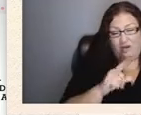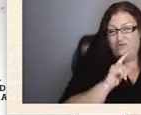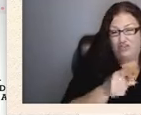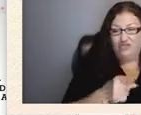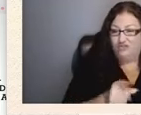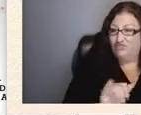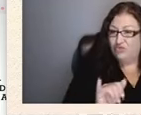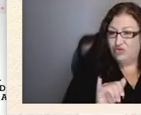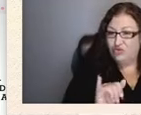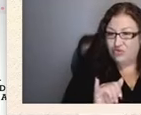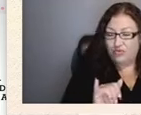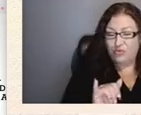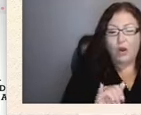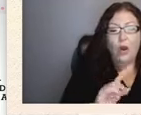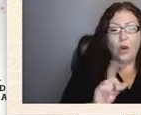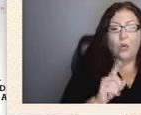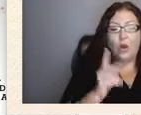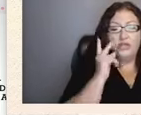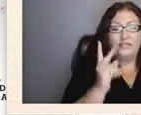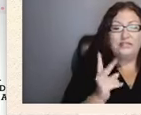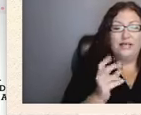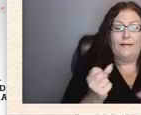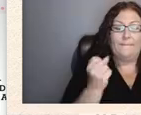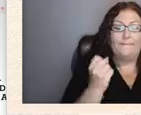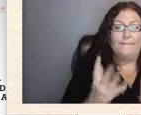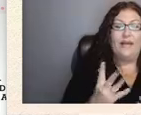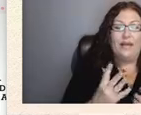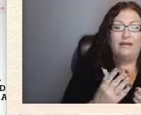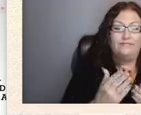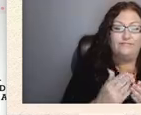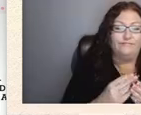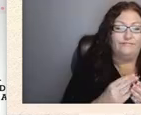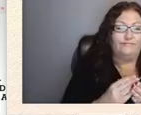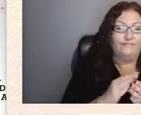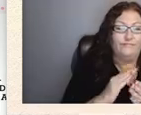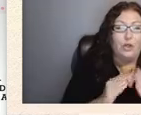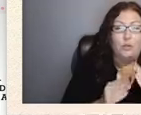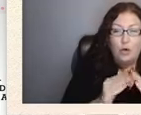where you see lots of community